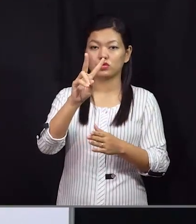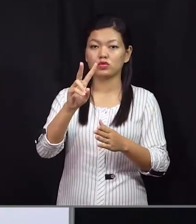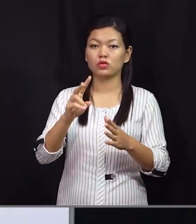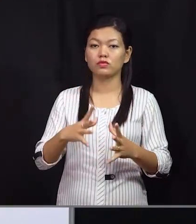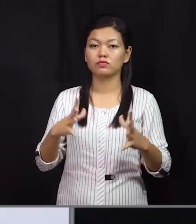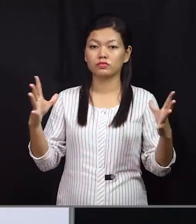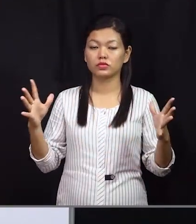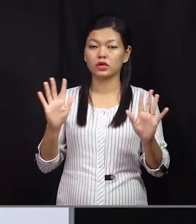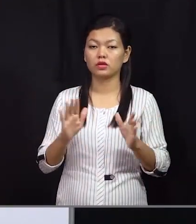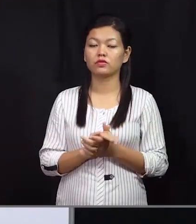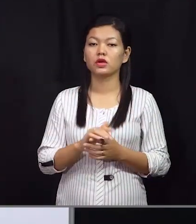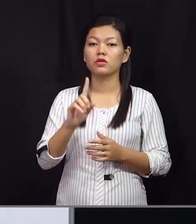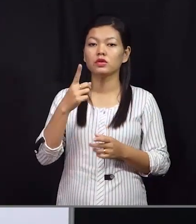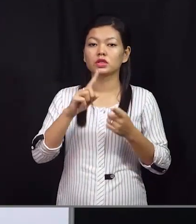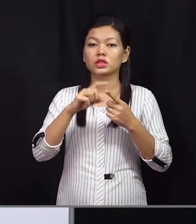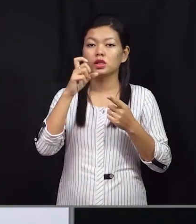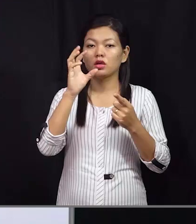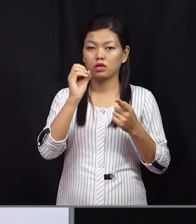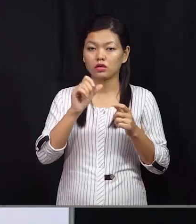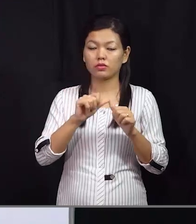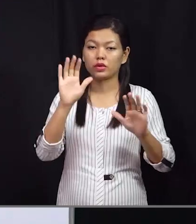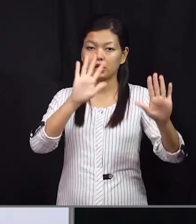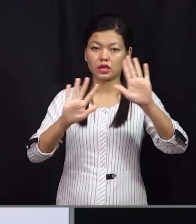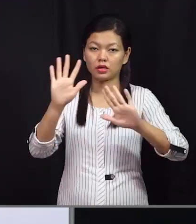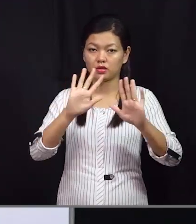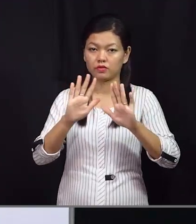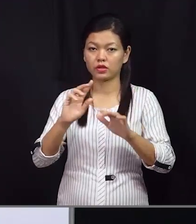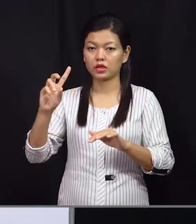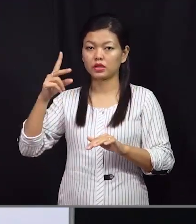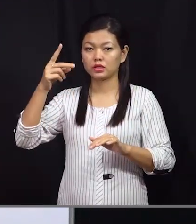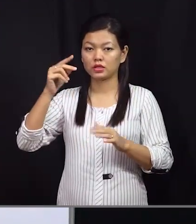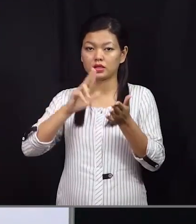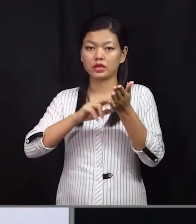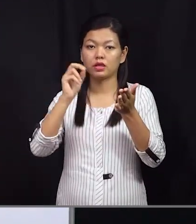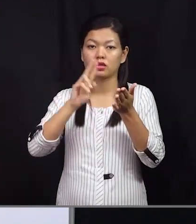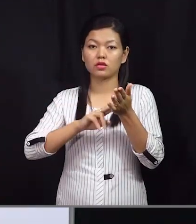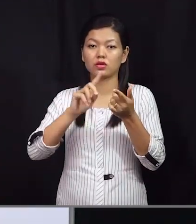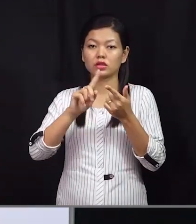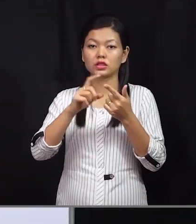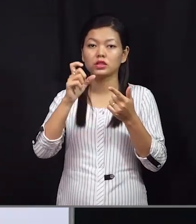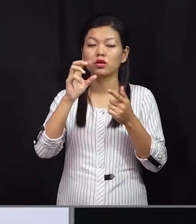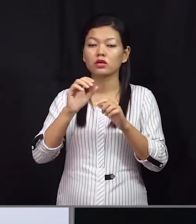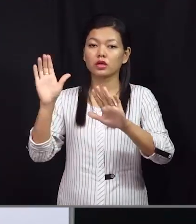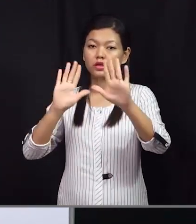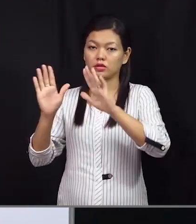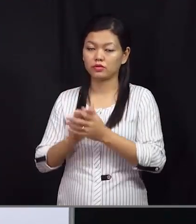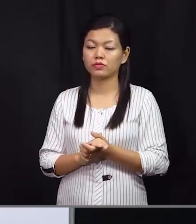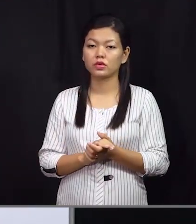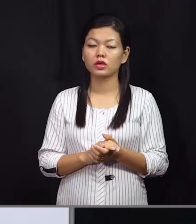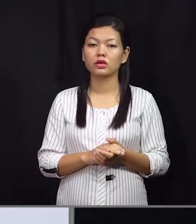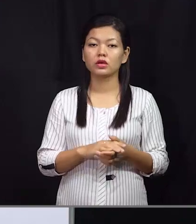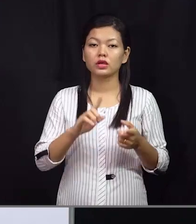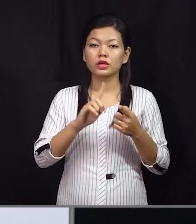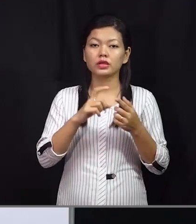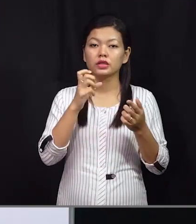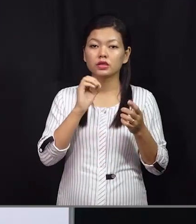us discuss what is economic activity and non-economic activity. Economic activity are those activities whose objective is